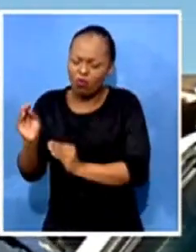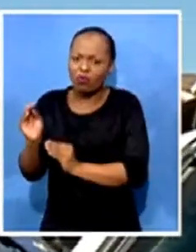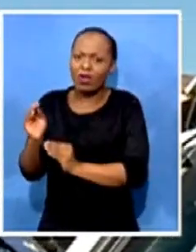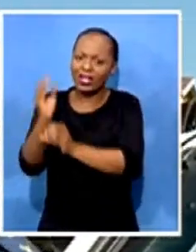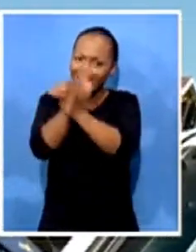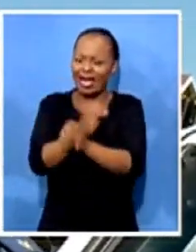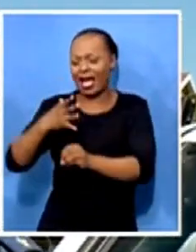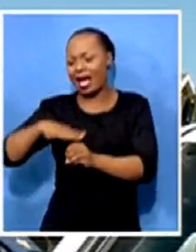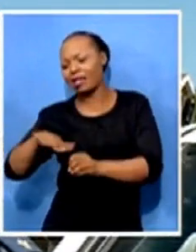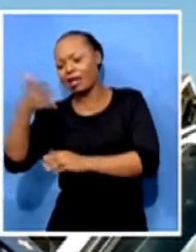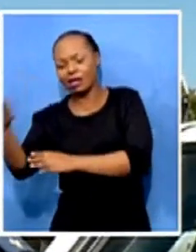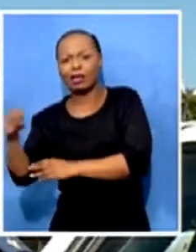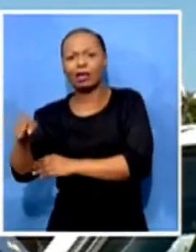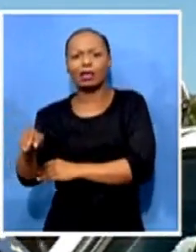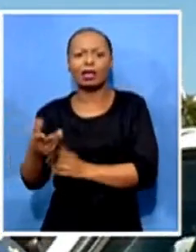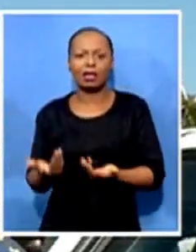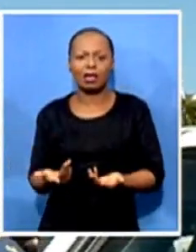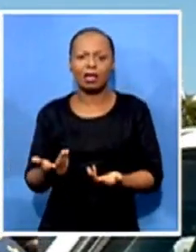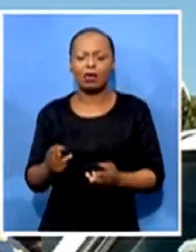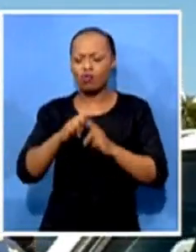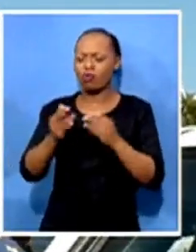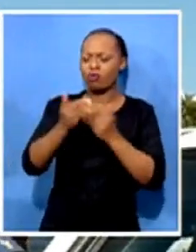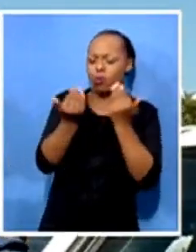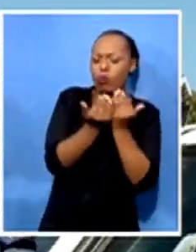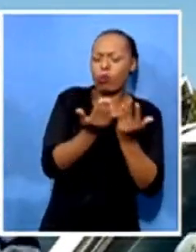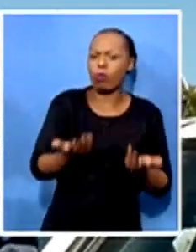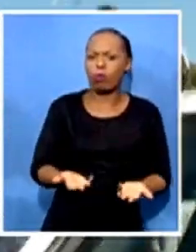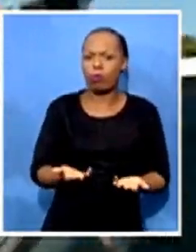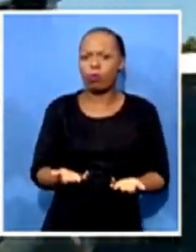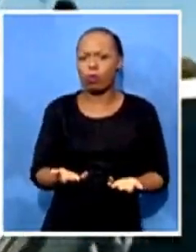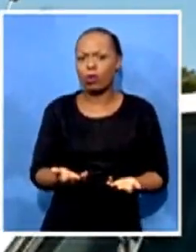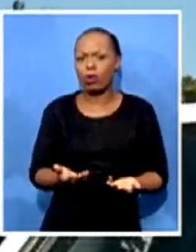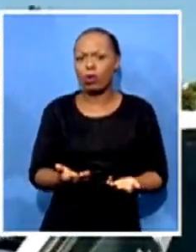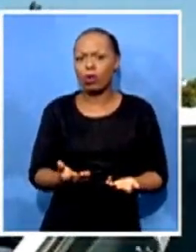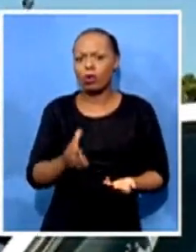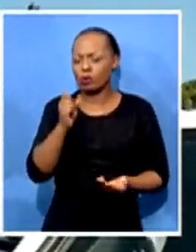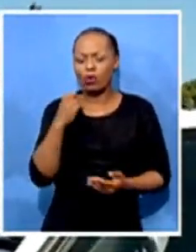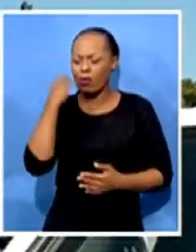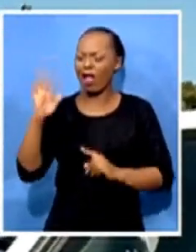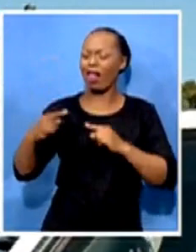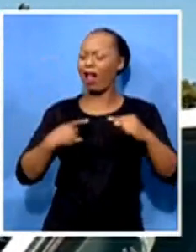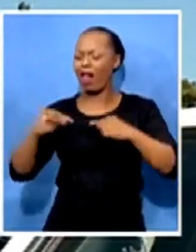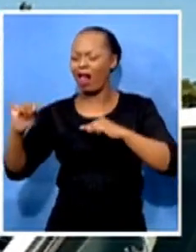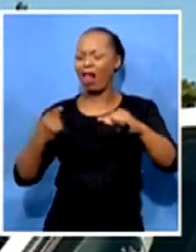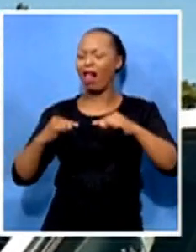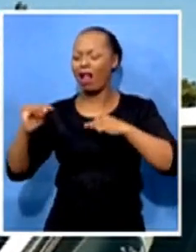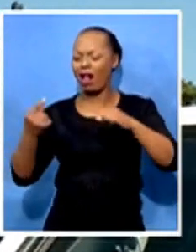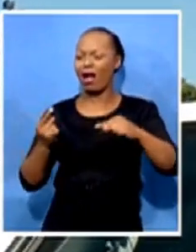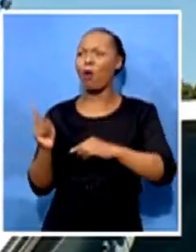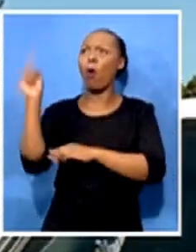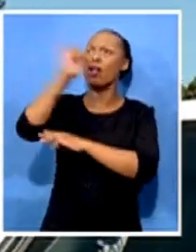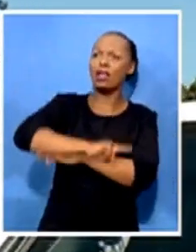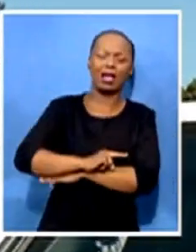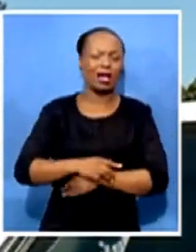Because then it's going to be run around the whole day, and we don't want to do that. That's why nobody's going to run around. That's why we're engaging you in leadership. No, but your people have started shooting